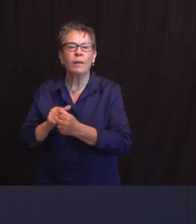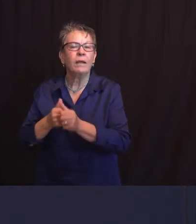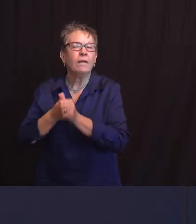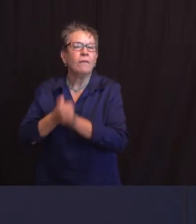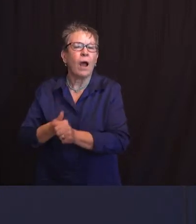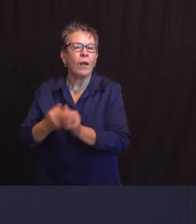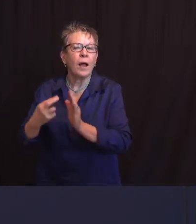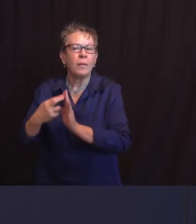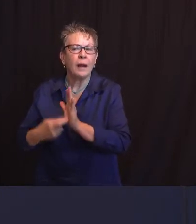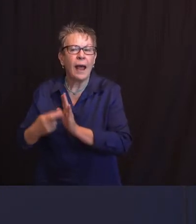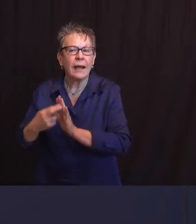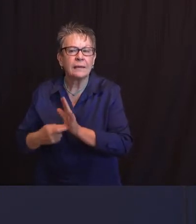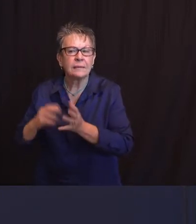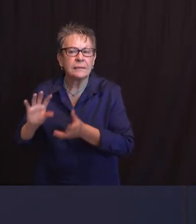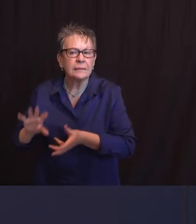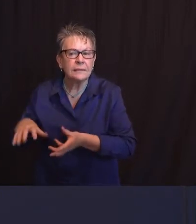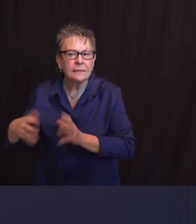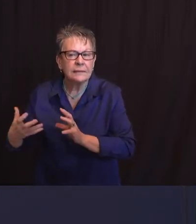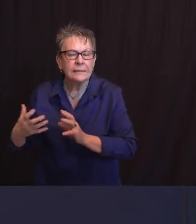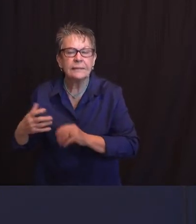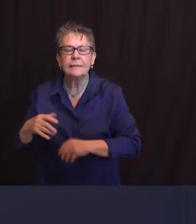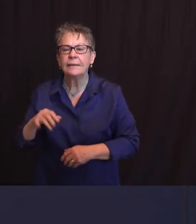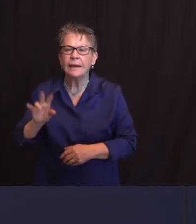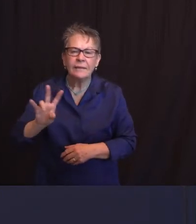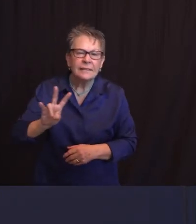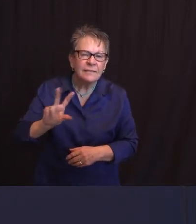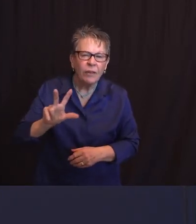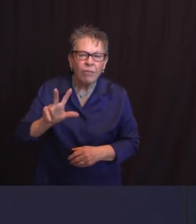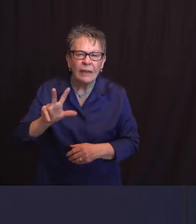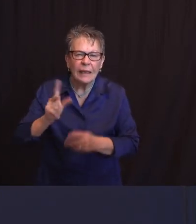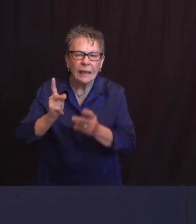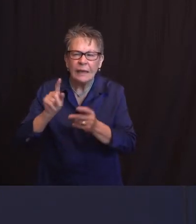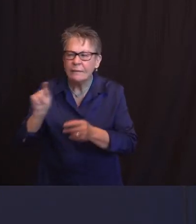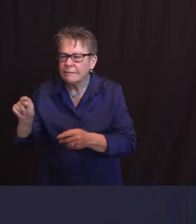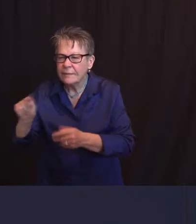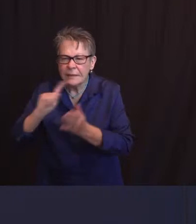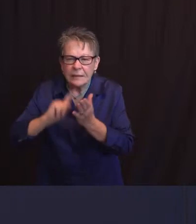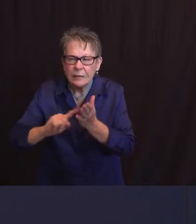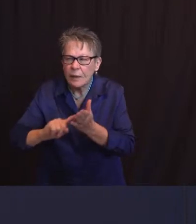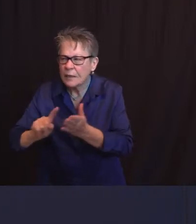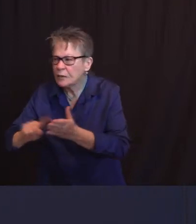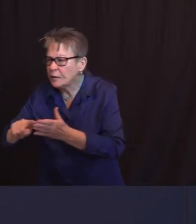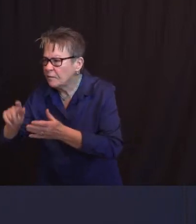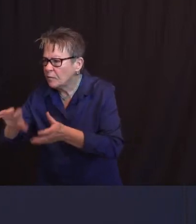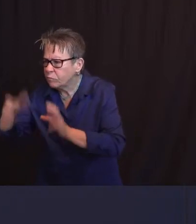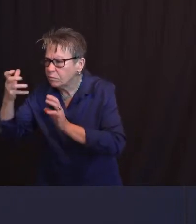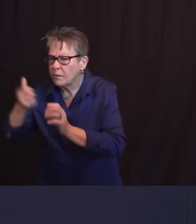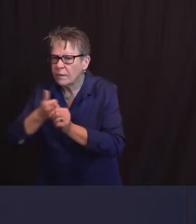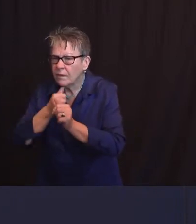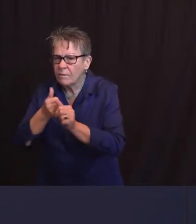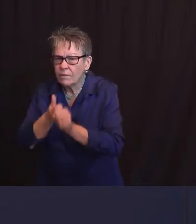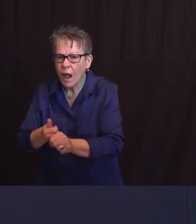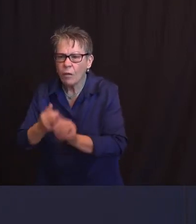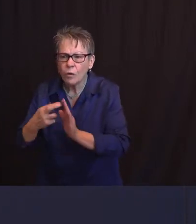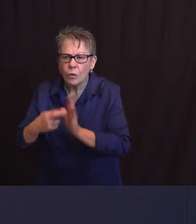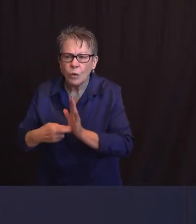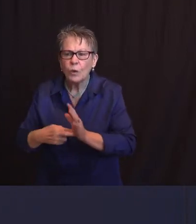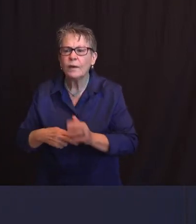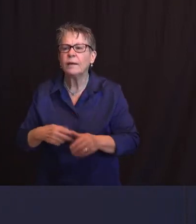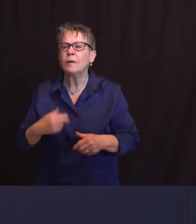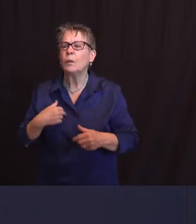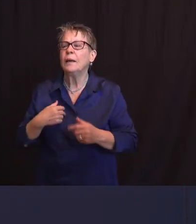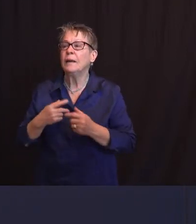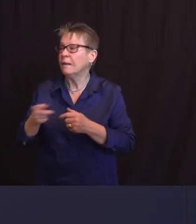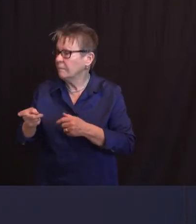inspections, along with Bayonne Police Department. 3 licensed establishments in Bayonne were cited. Those were